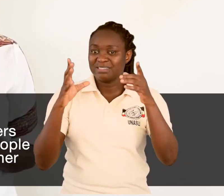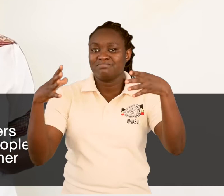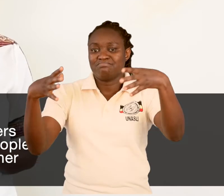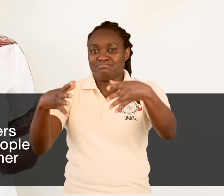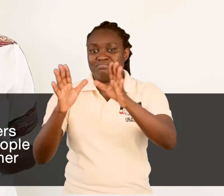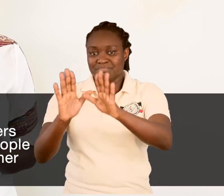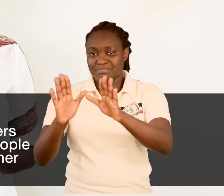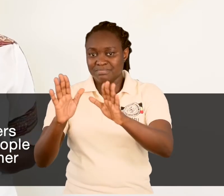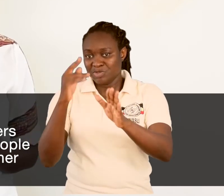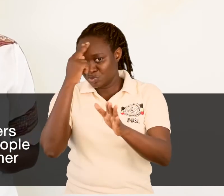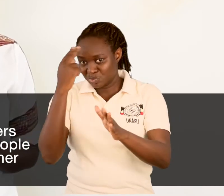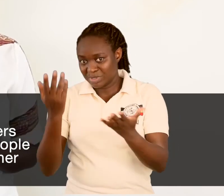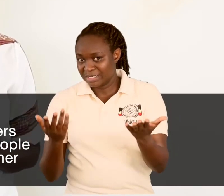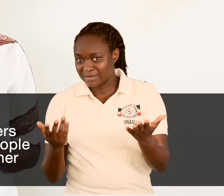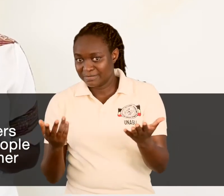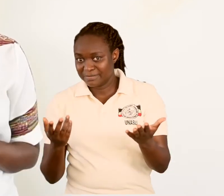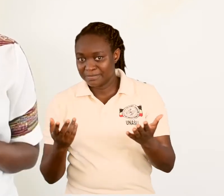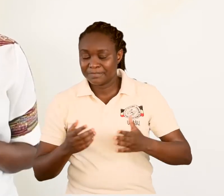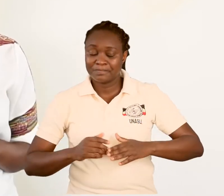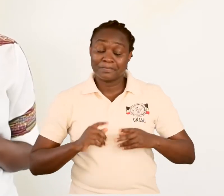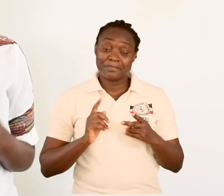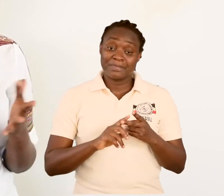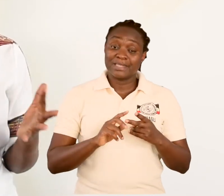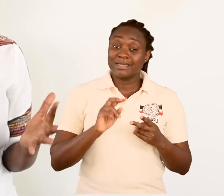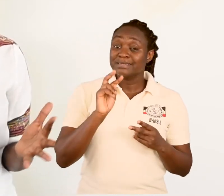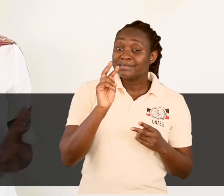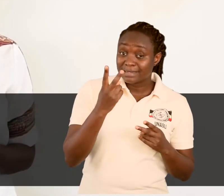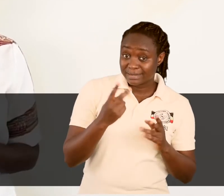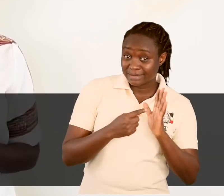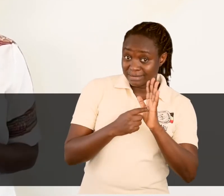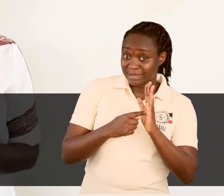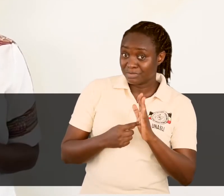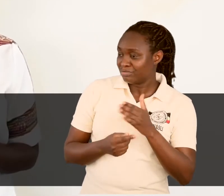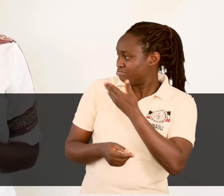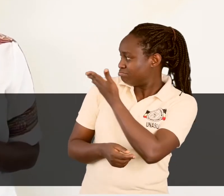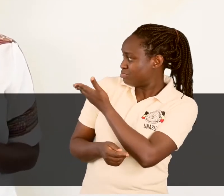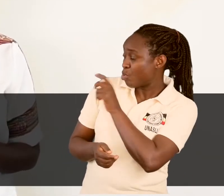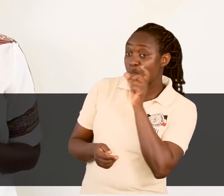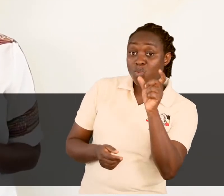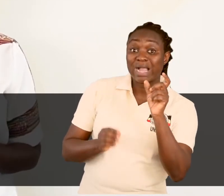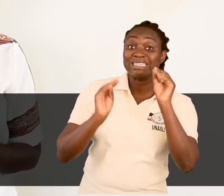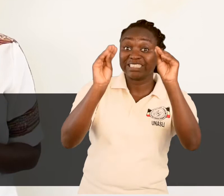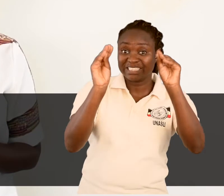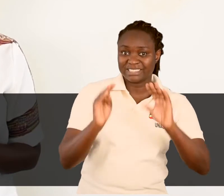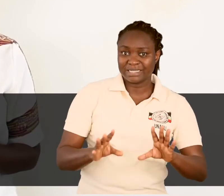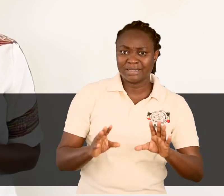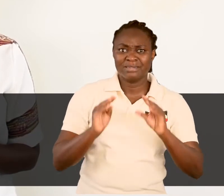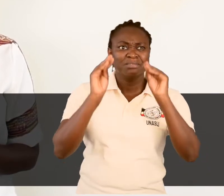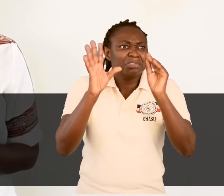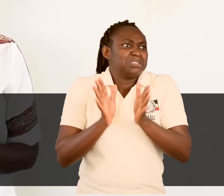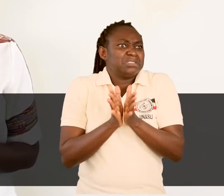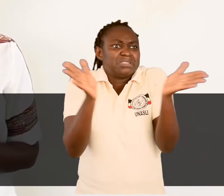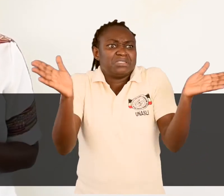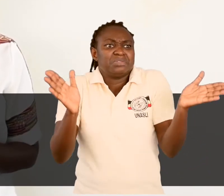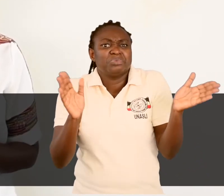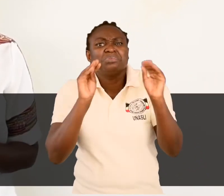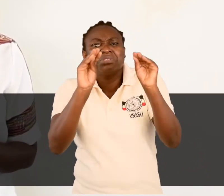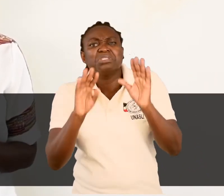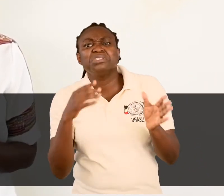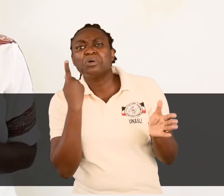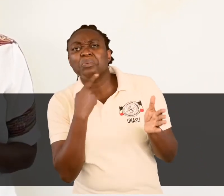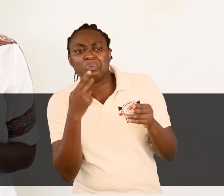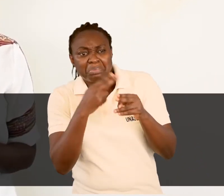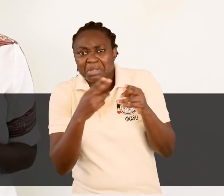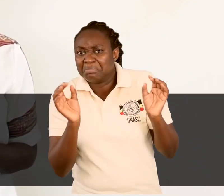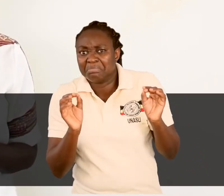Okay? 2, let's look at teacher. Teacher is also a common noun because it